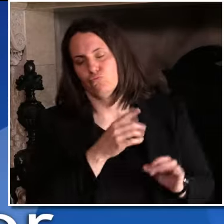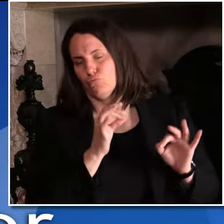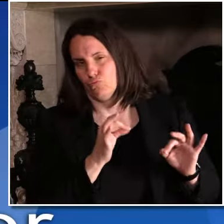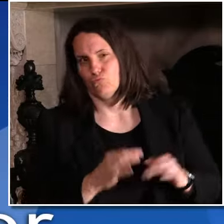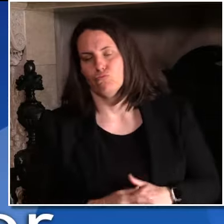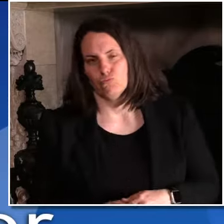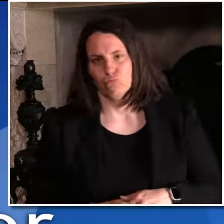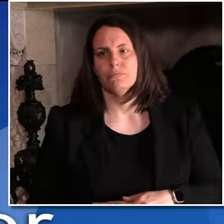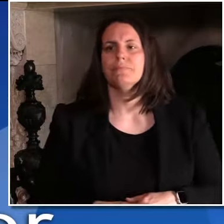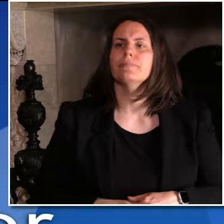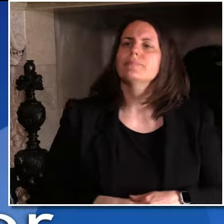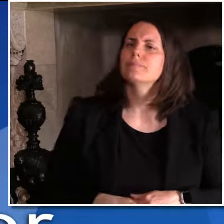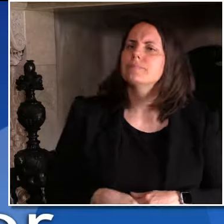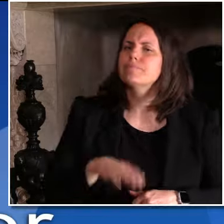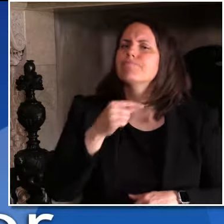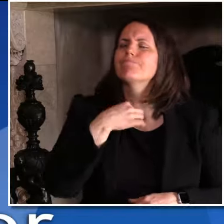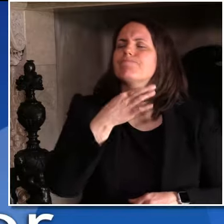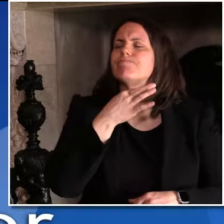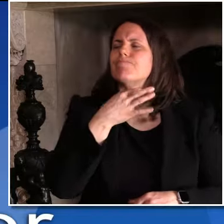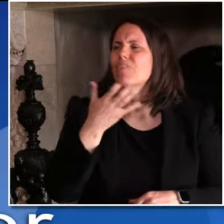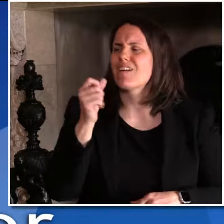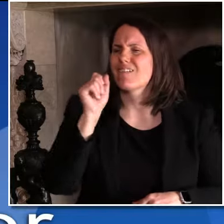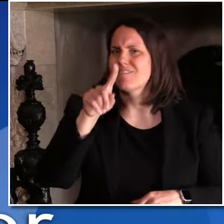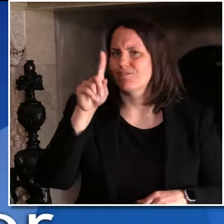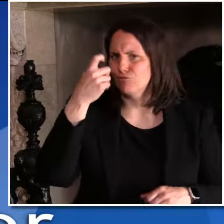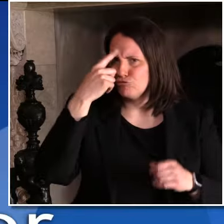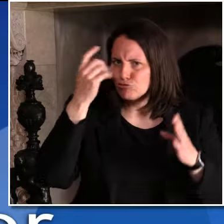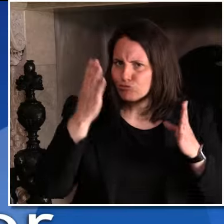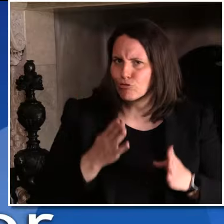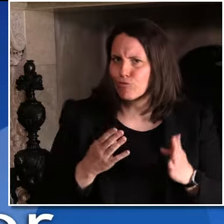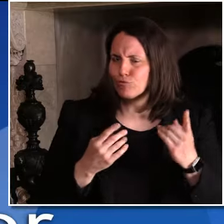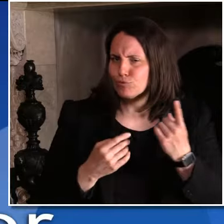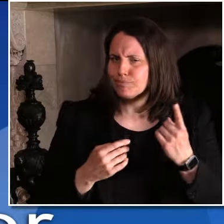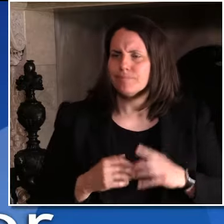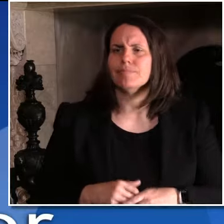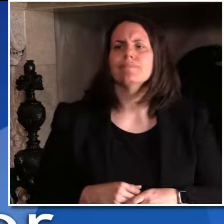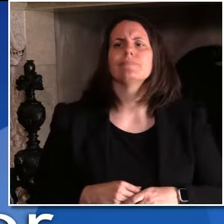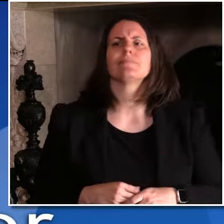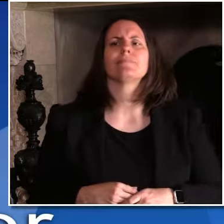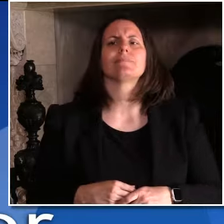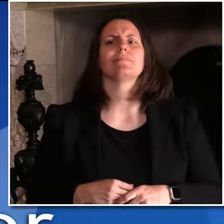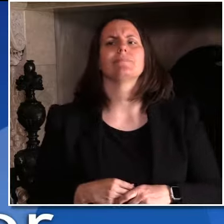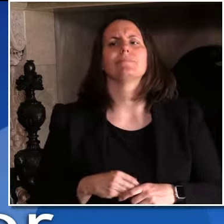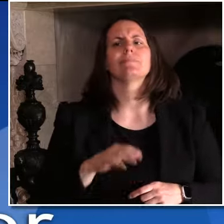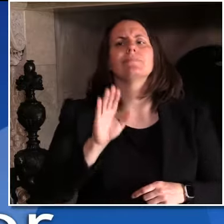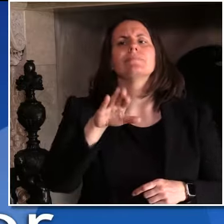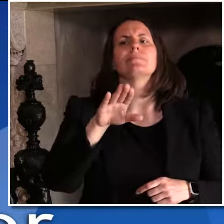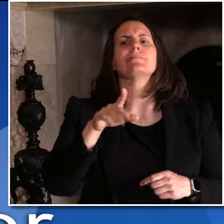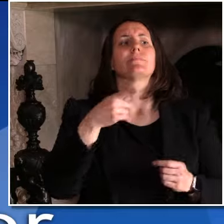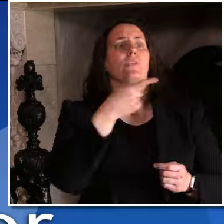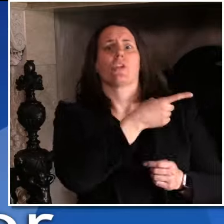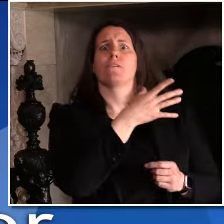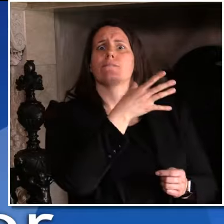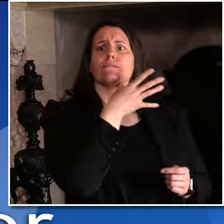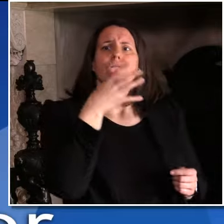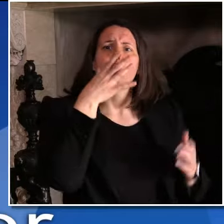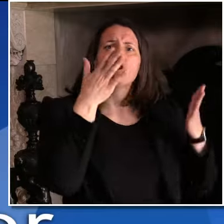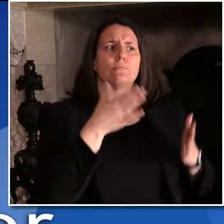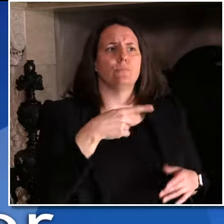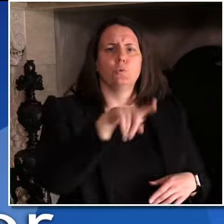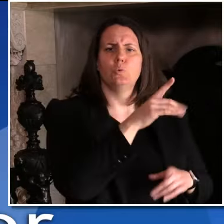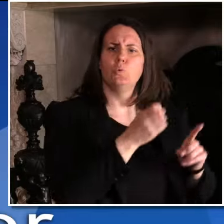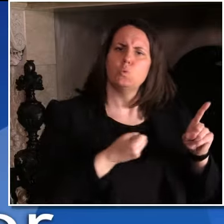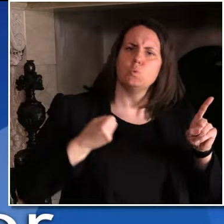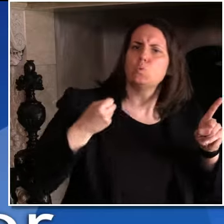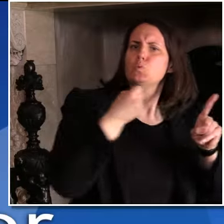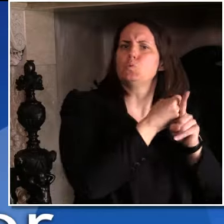My question is for Governor Evers. What are you going to do for farmers affected by the pandemic? I understand that 8